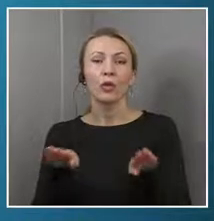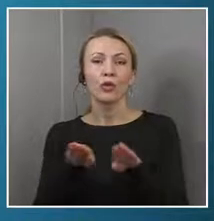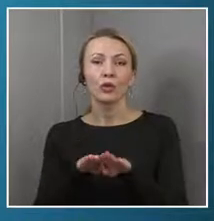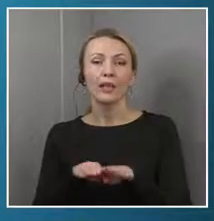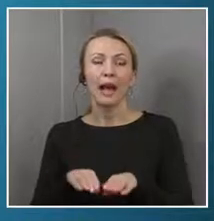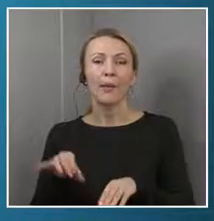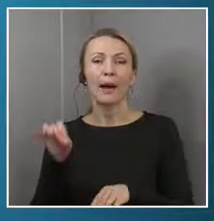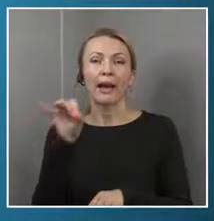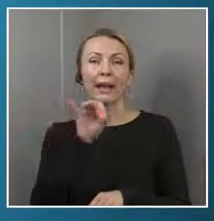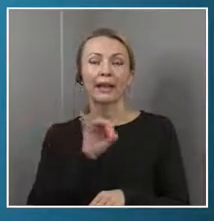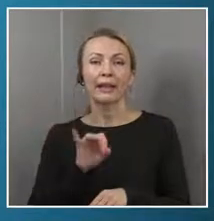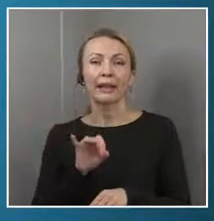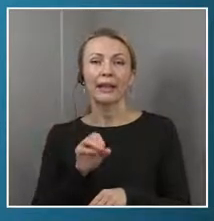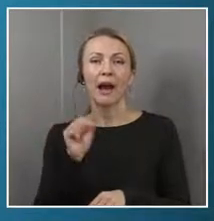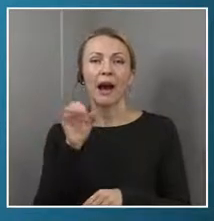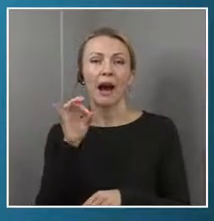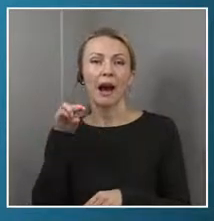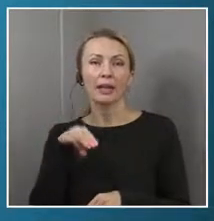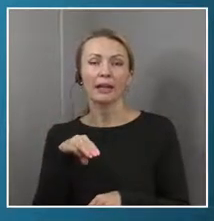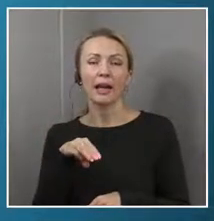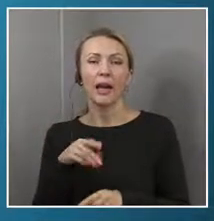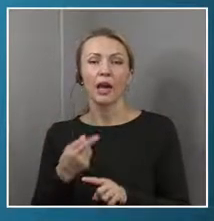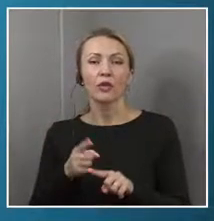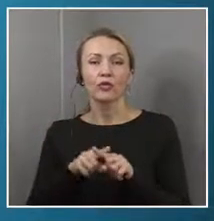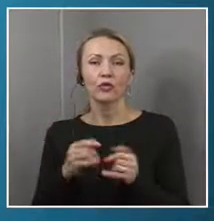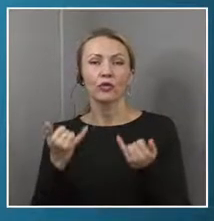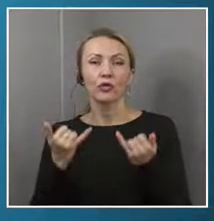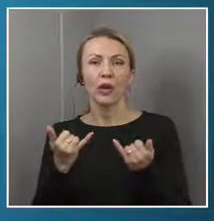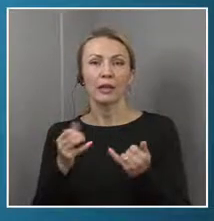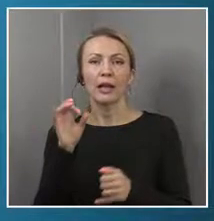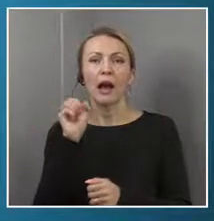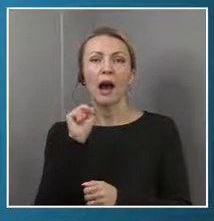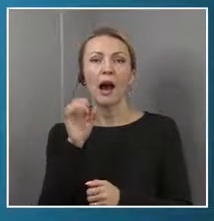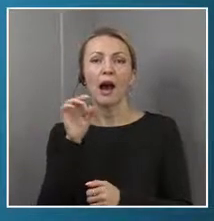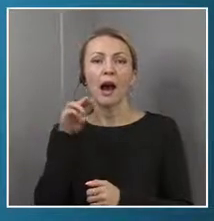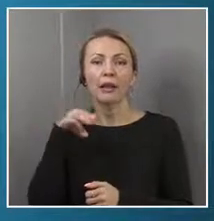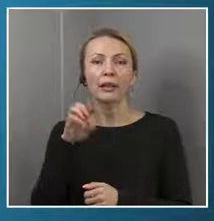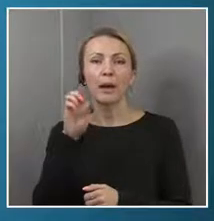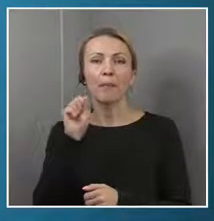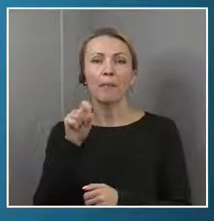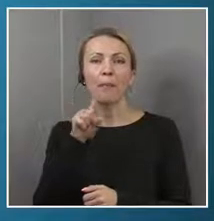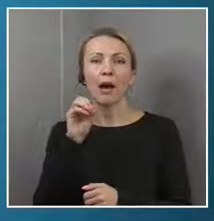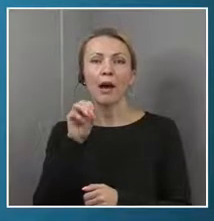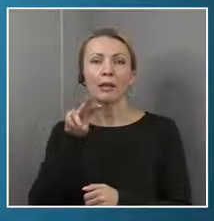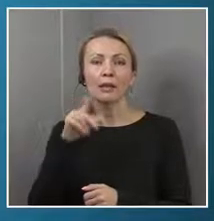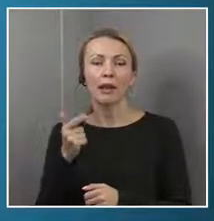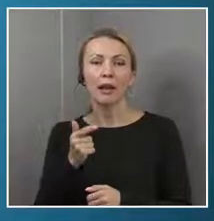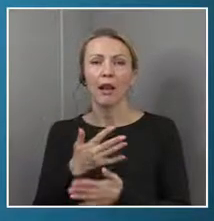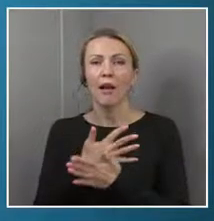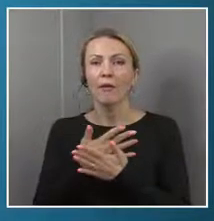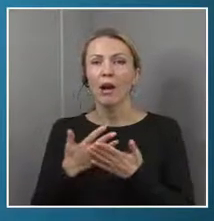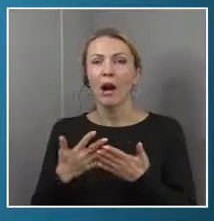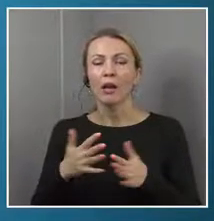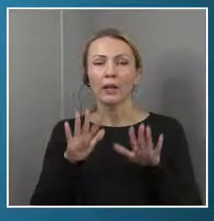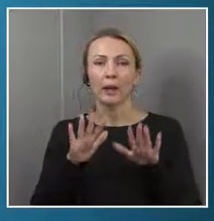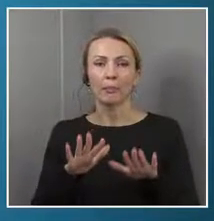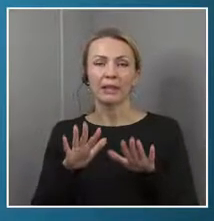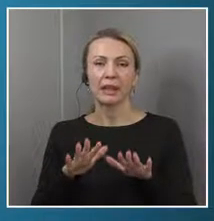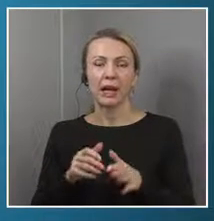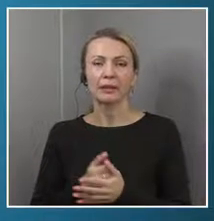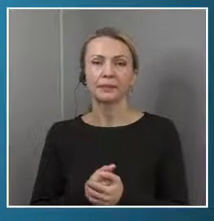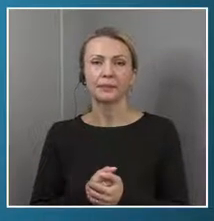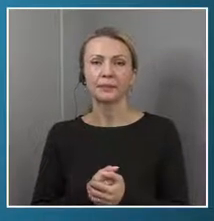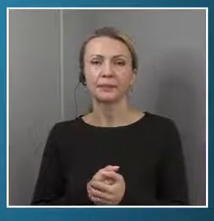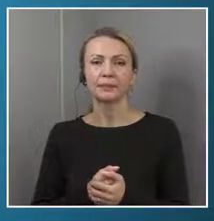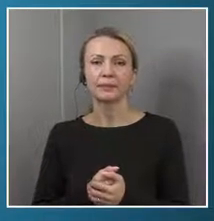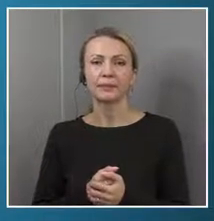Art Basel in Switzerland, Miami, and Hong Kong. Which brings me to the role of the dealer, ever on the